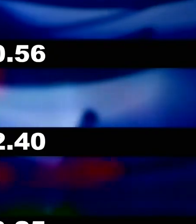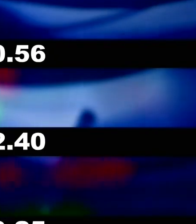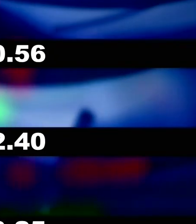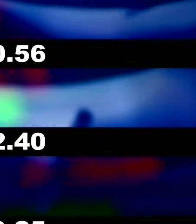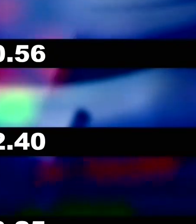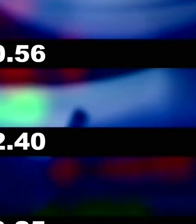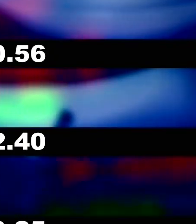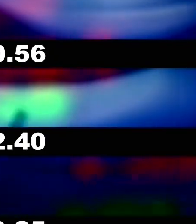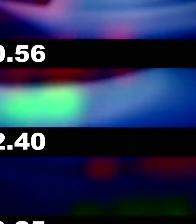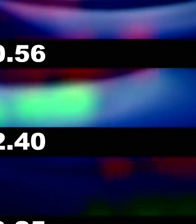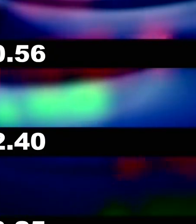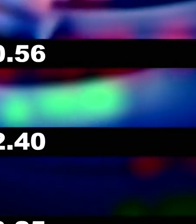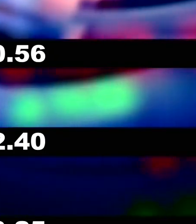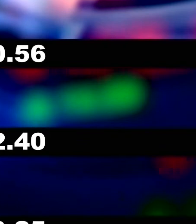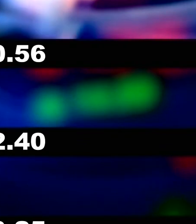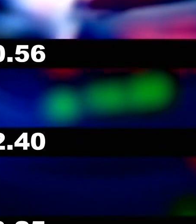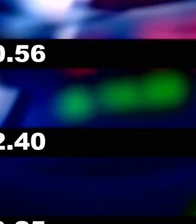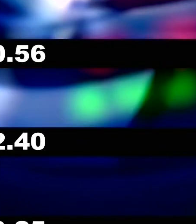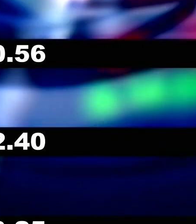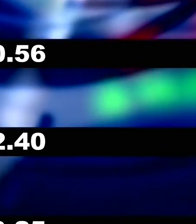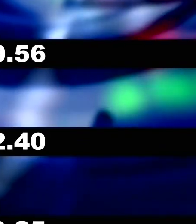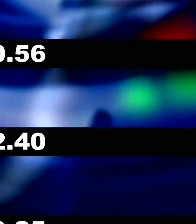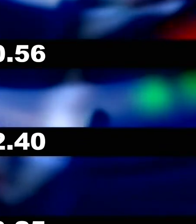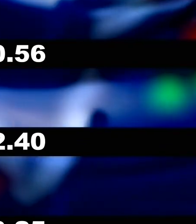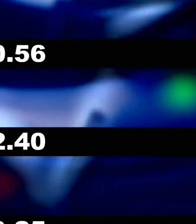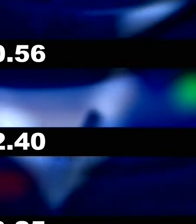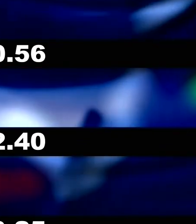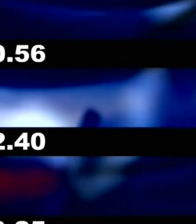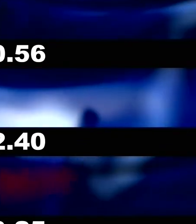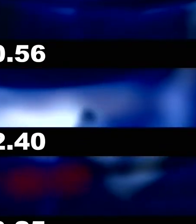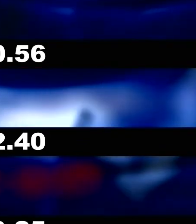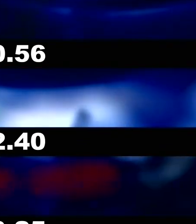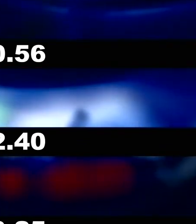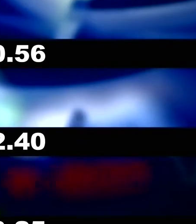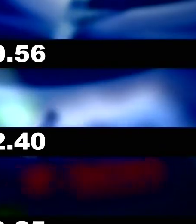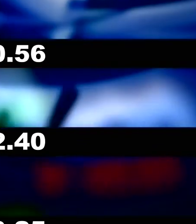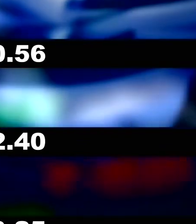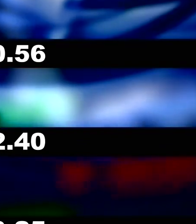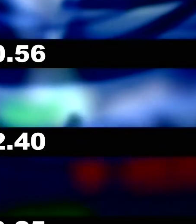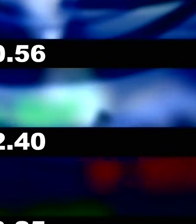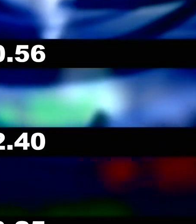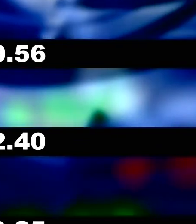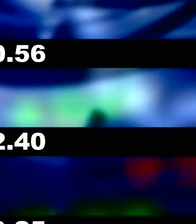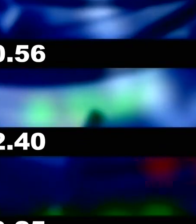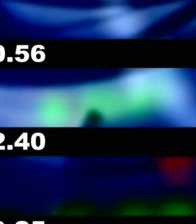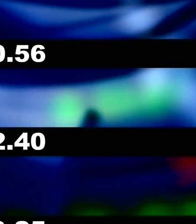Epley Caribbean Property Fund SCC Value Fund was the volume leader, trading